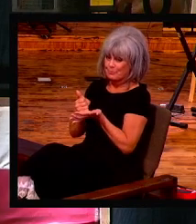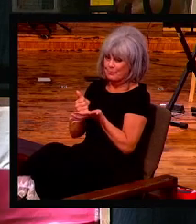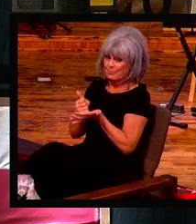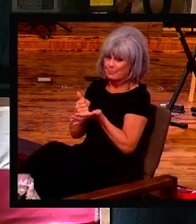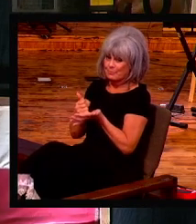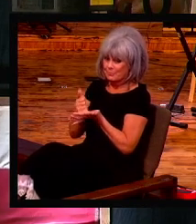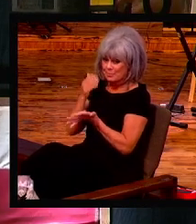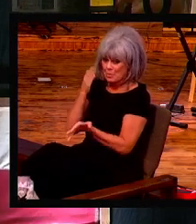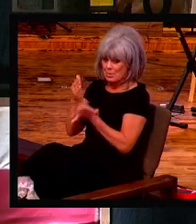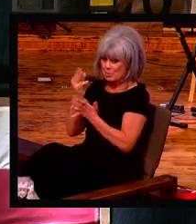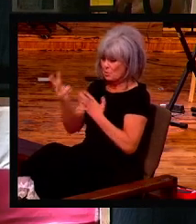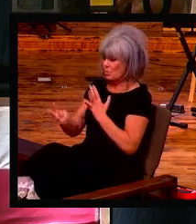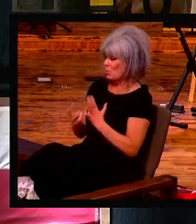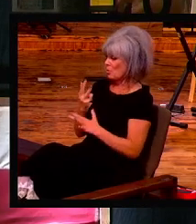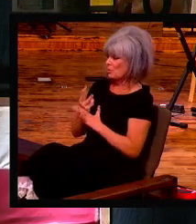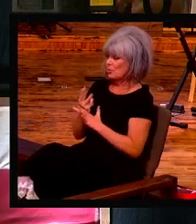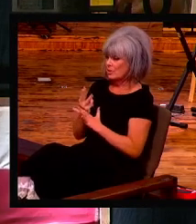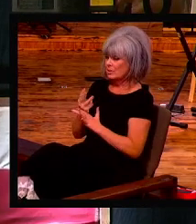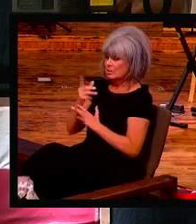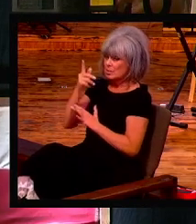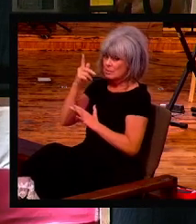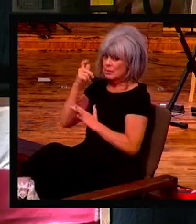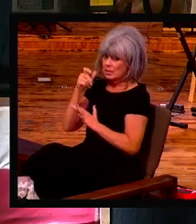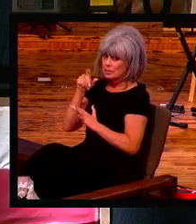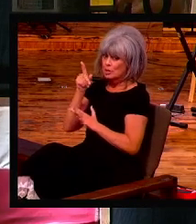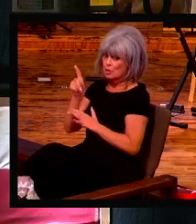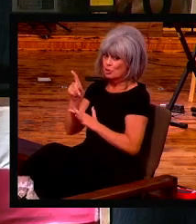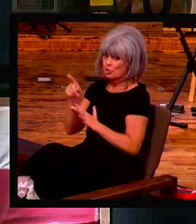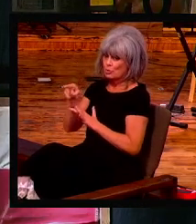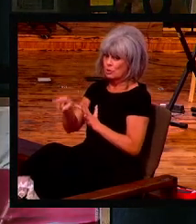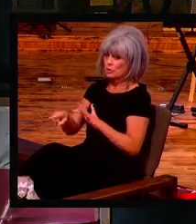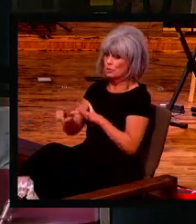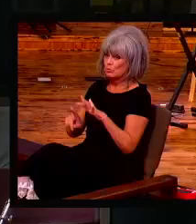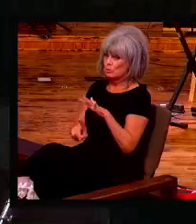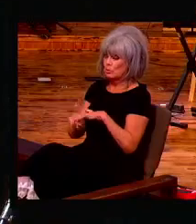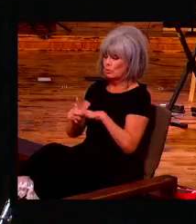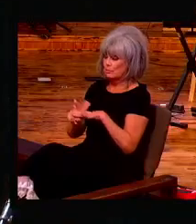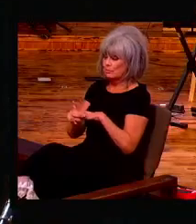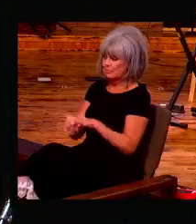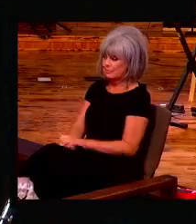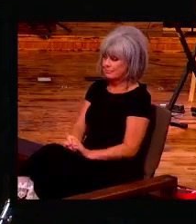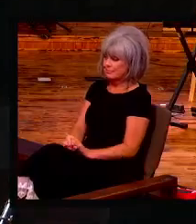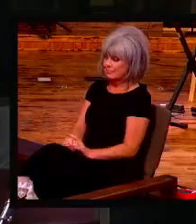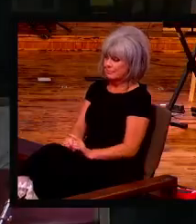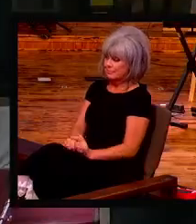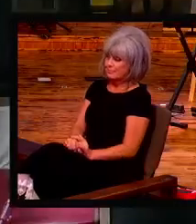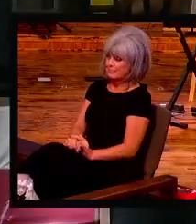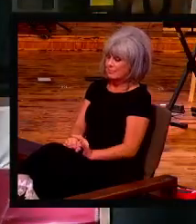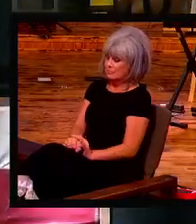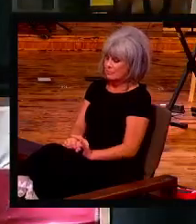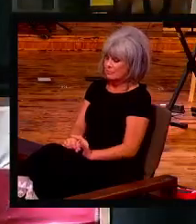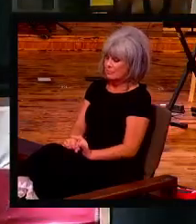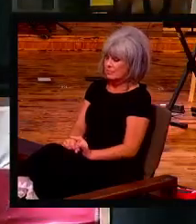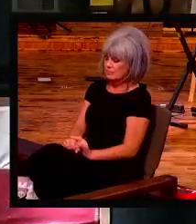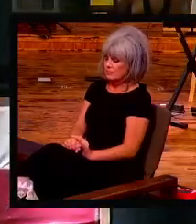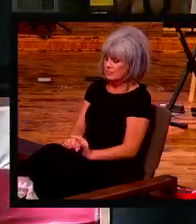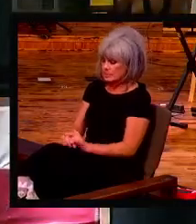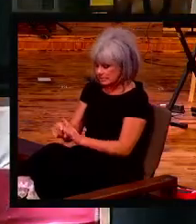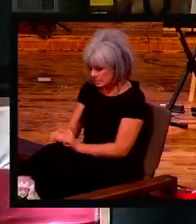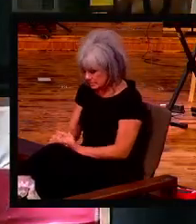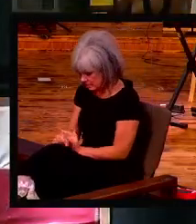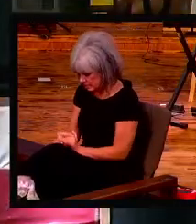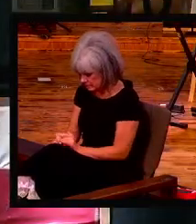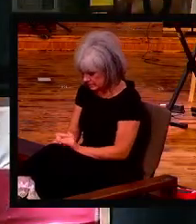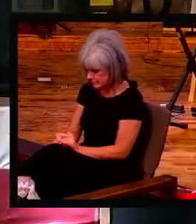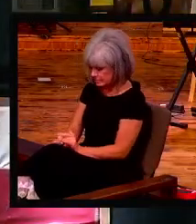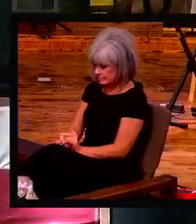Amen. Maybe even the world, because you showed up. Come on now. So he left all that he had in Joseph's charge, and because of him, he